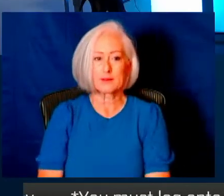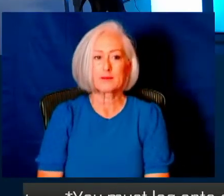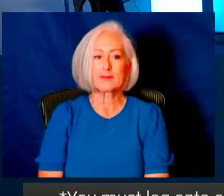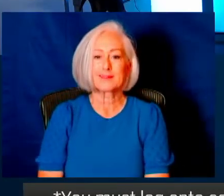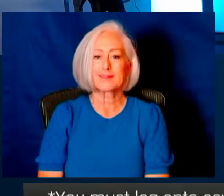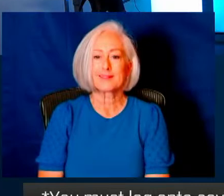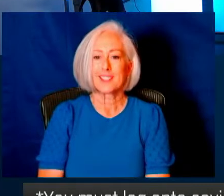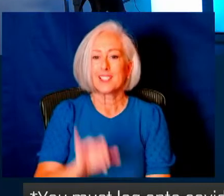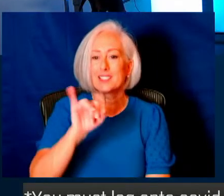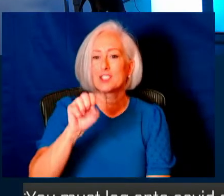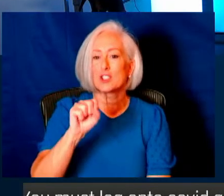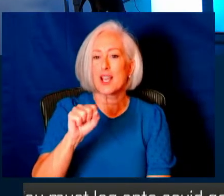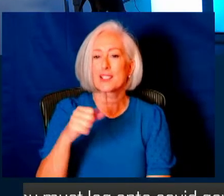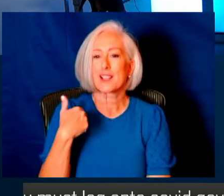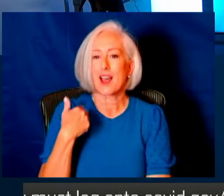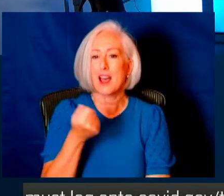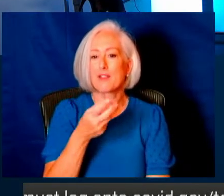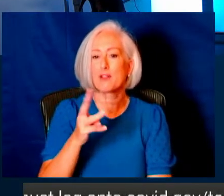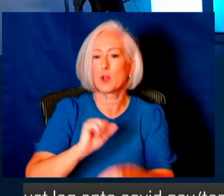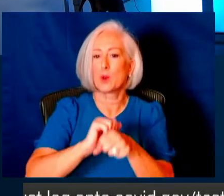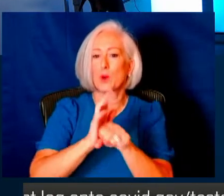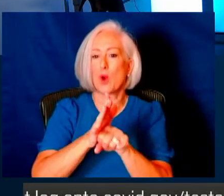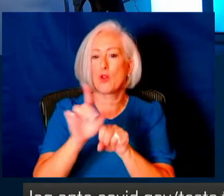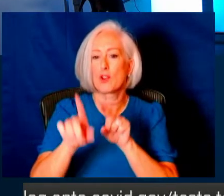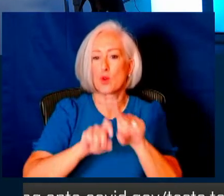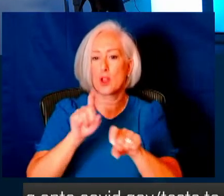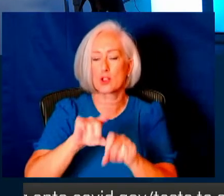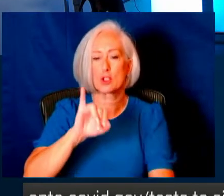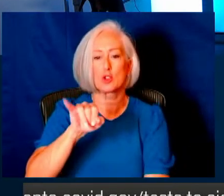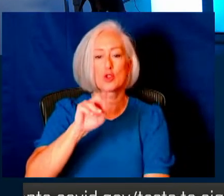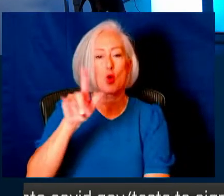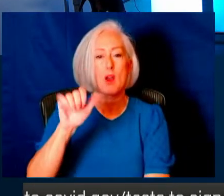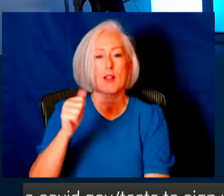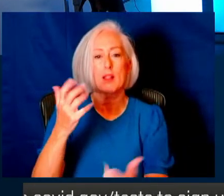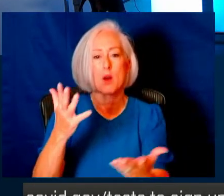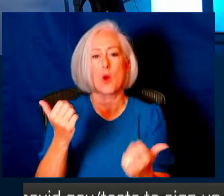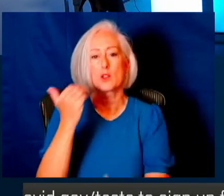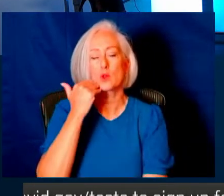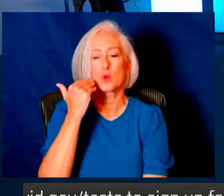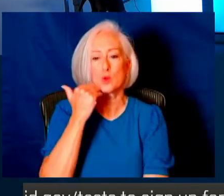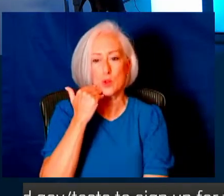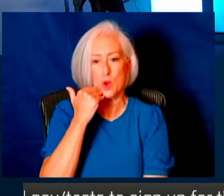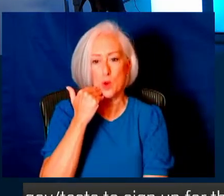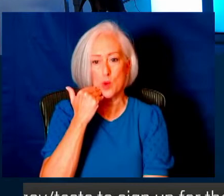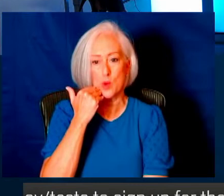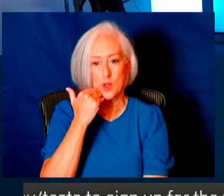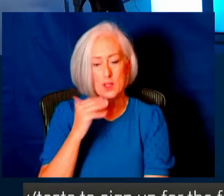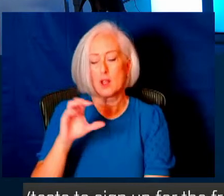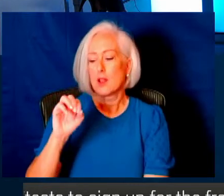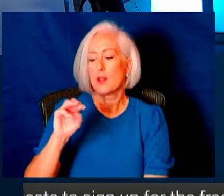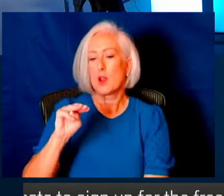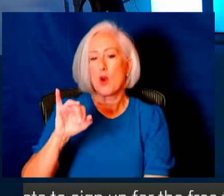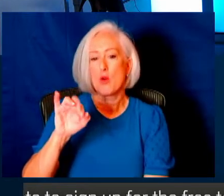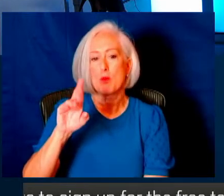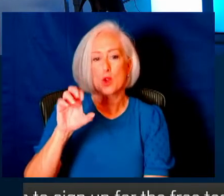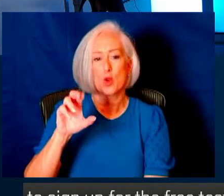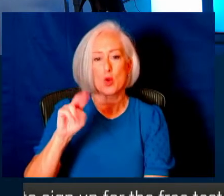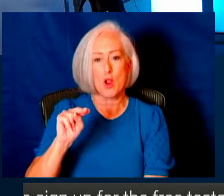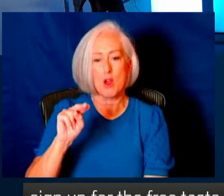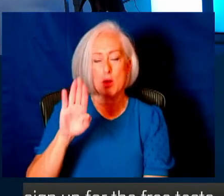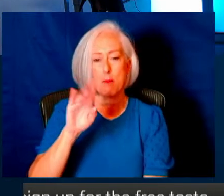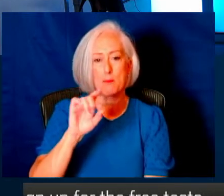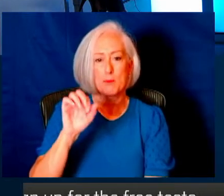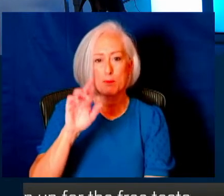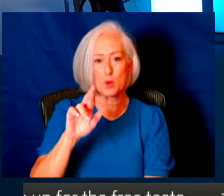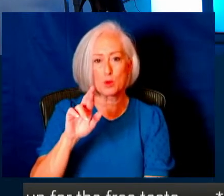have a couple of COVID questions this morning. Joellen wants to know the Omicron booster question that we get. I understand the new booster is